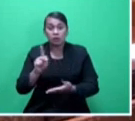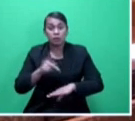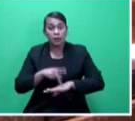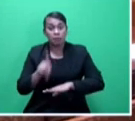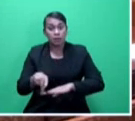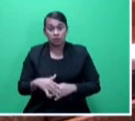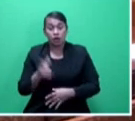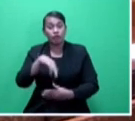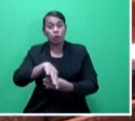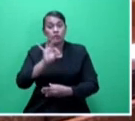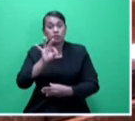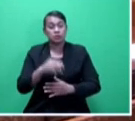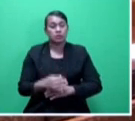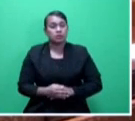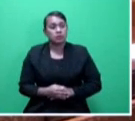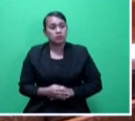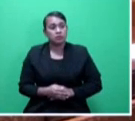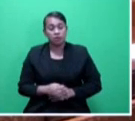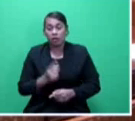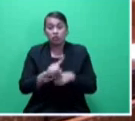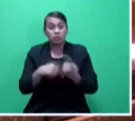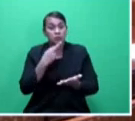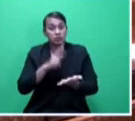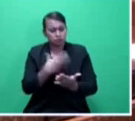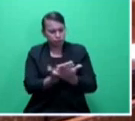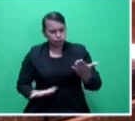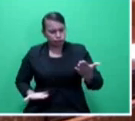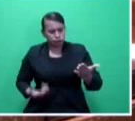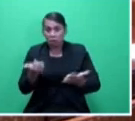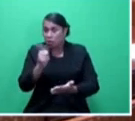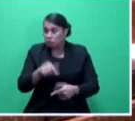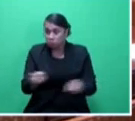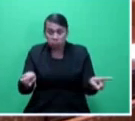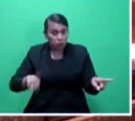note the content of the report. Does any member oppose?